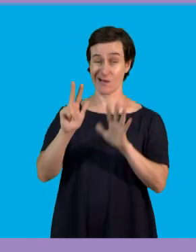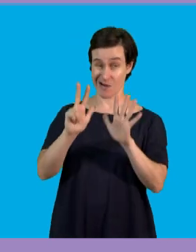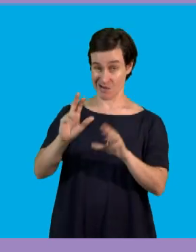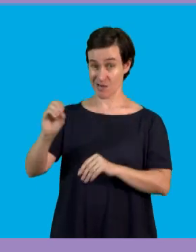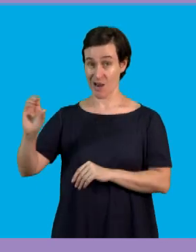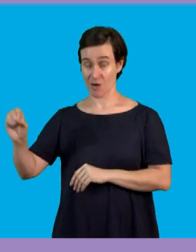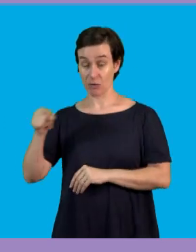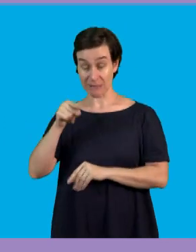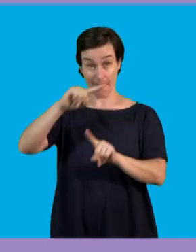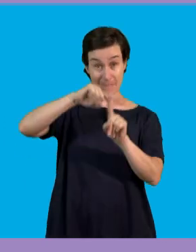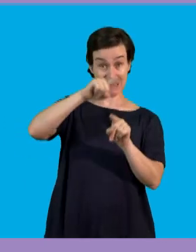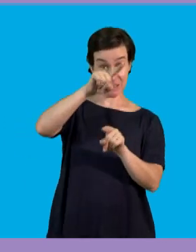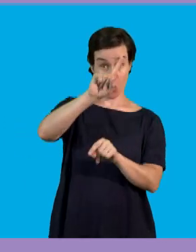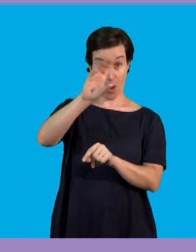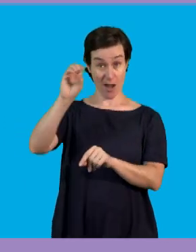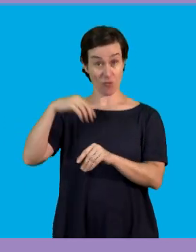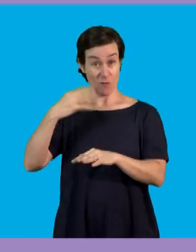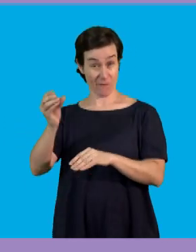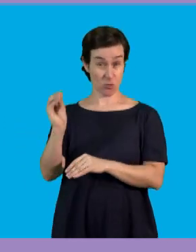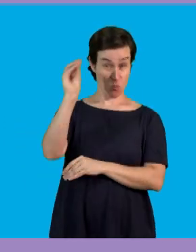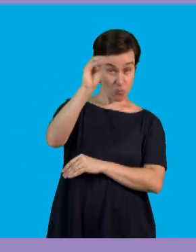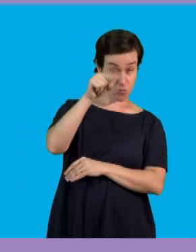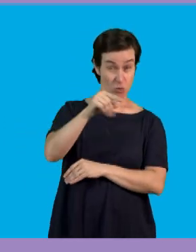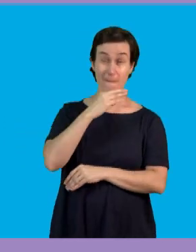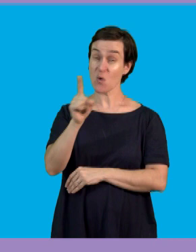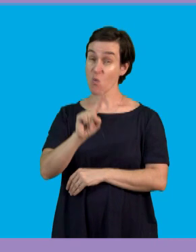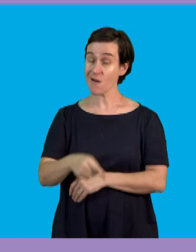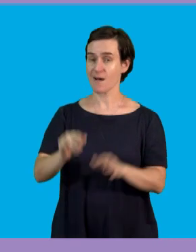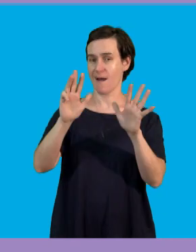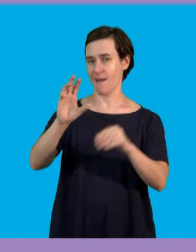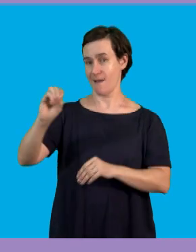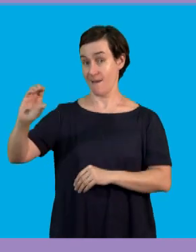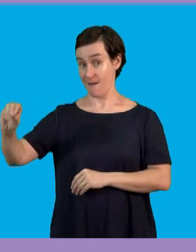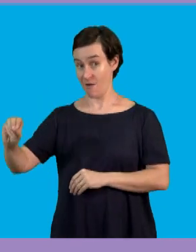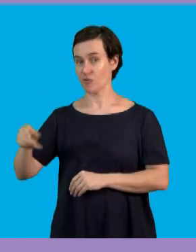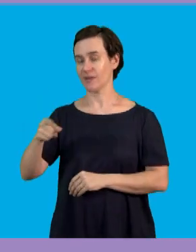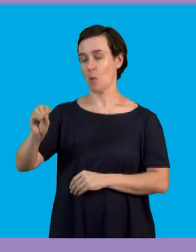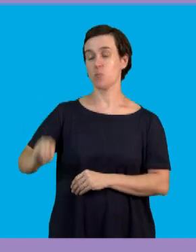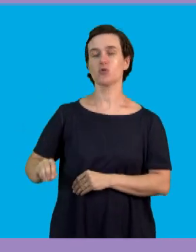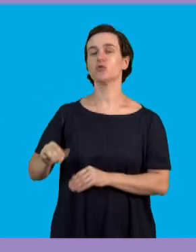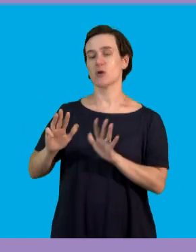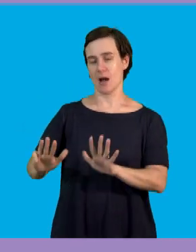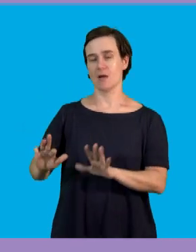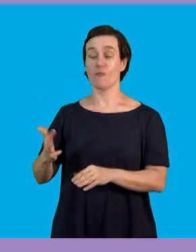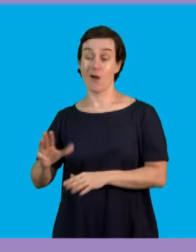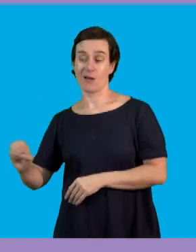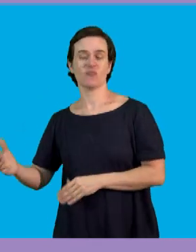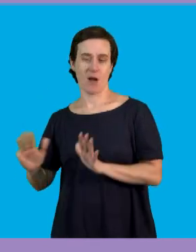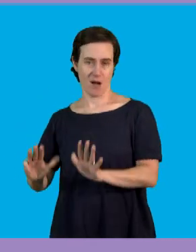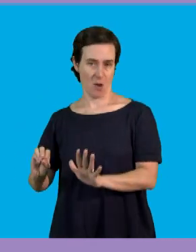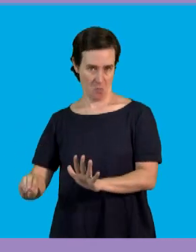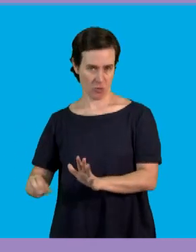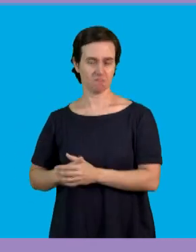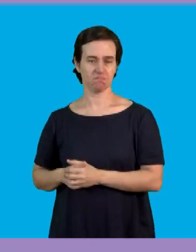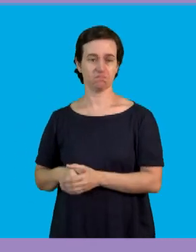add with that 100 that is there, that gives us 900s. We move on to the thousands. We have